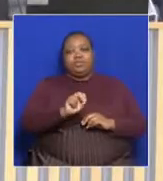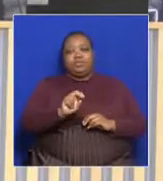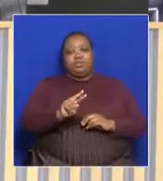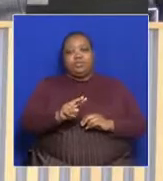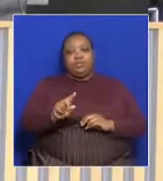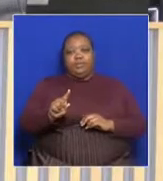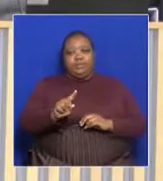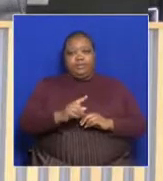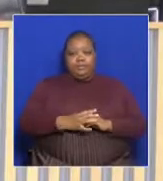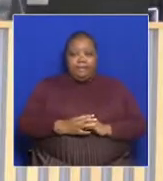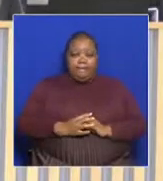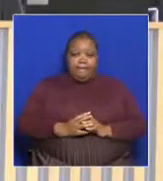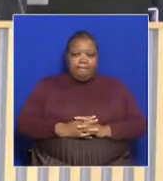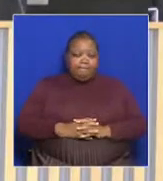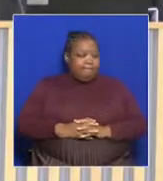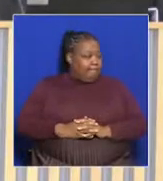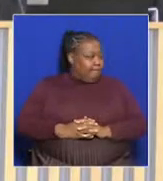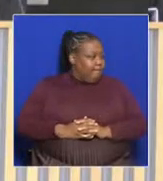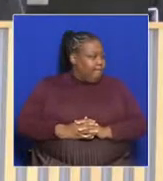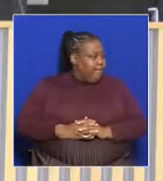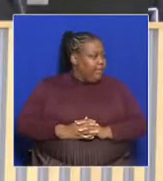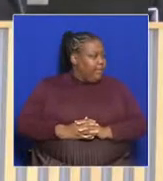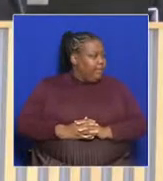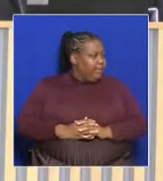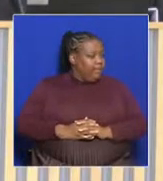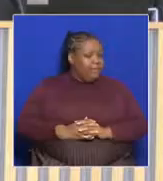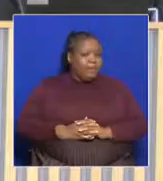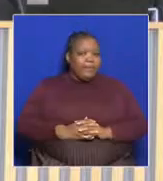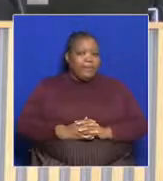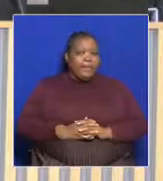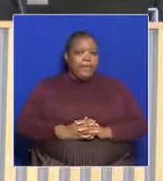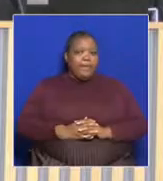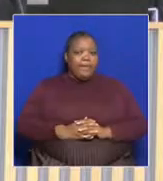Okay, just 1 second, Commissioner. 589.